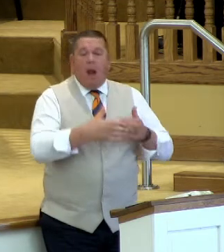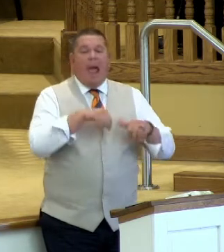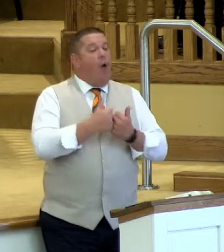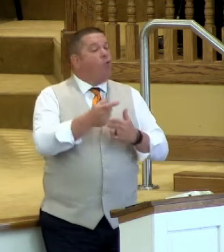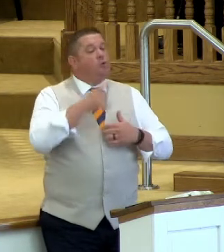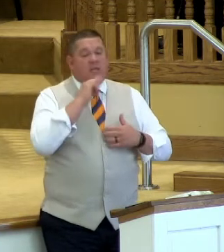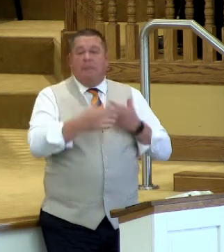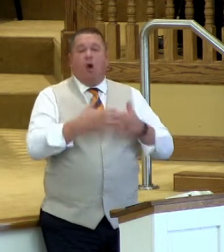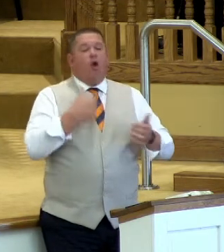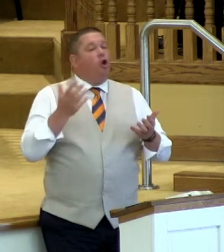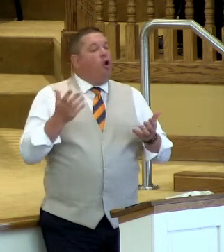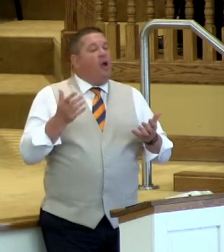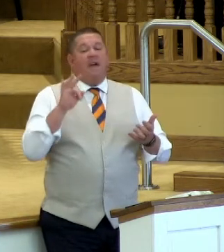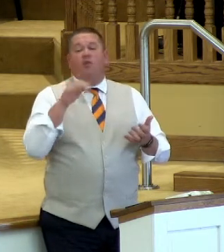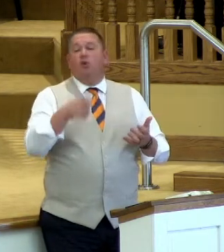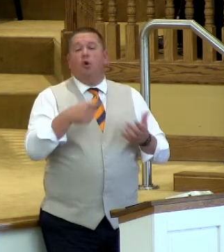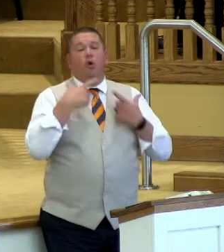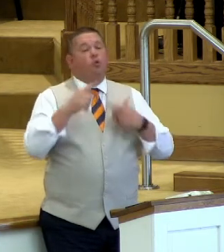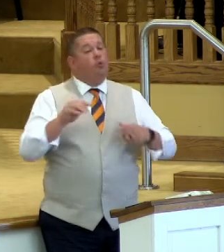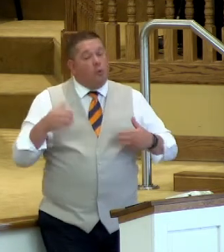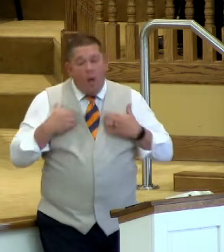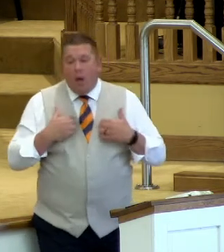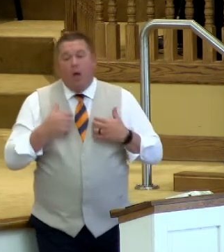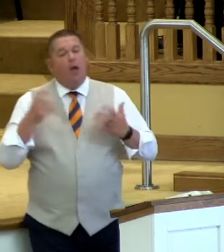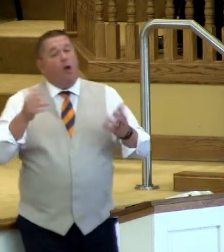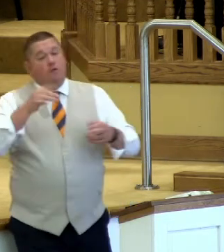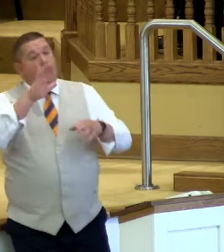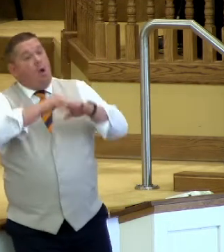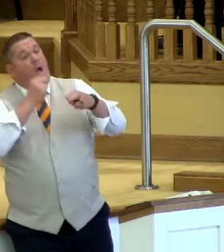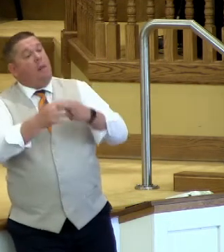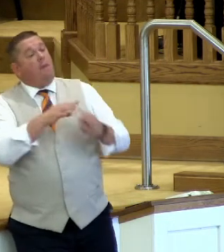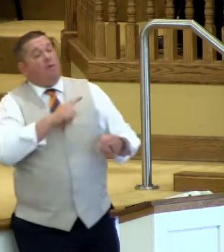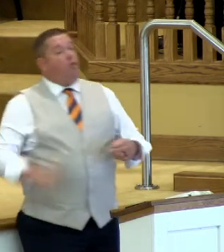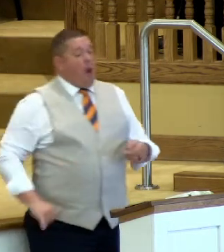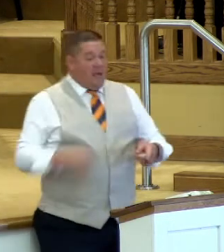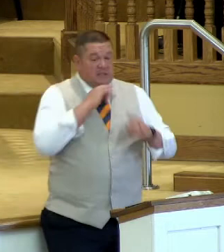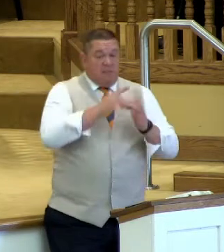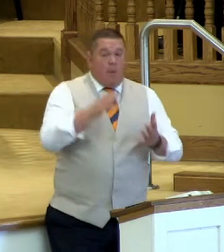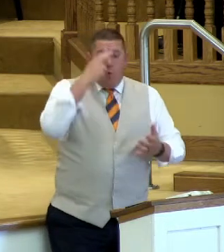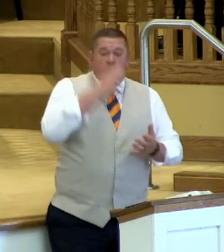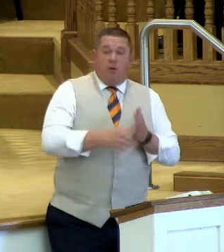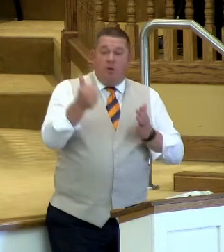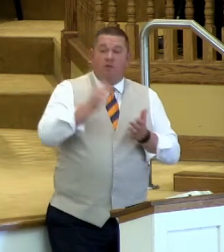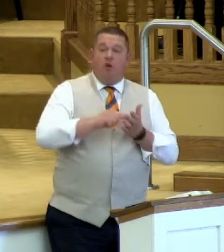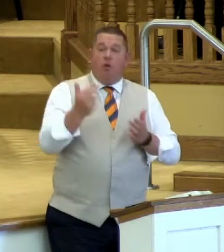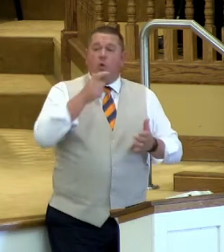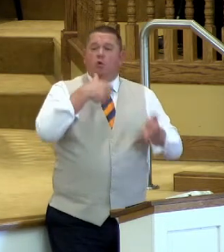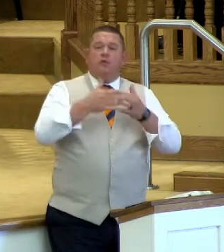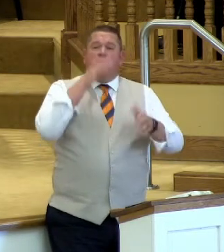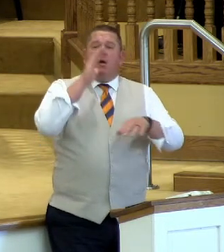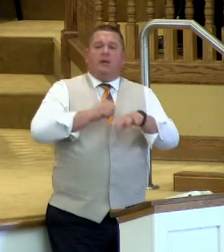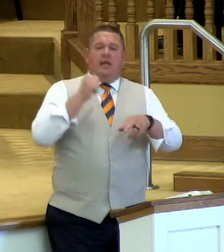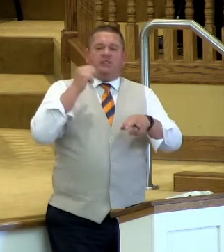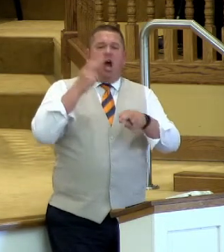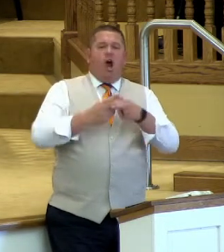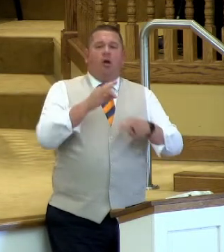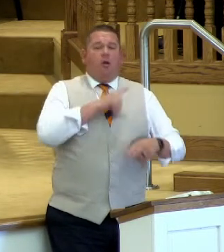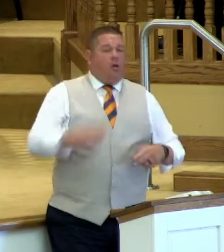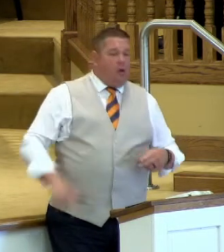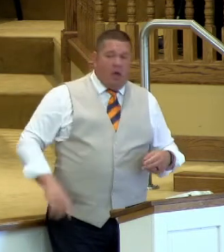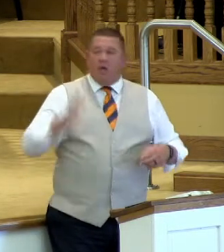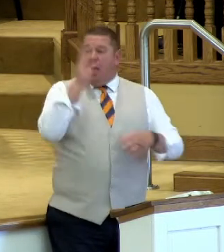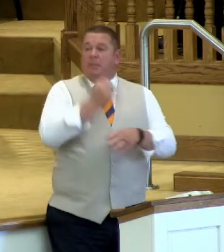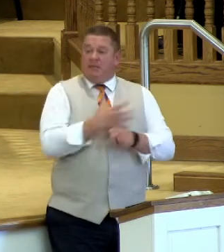matter how you said it. It doesn't matter if you were too young. If you called upon the name of the Lord, like it says in Romans 10:13, whosoever shall call upon the name of the